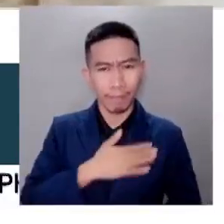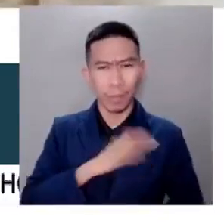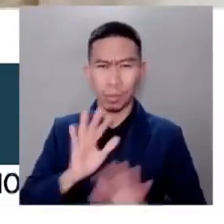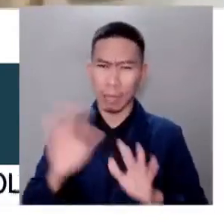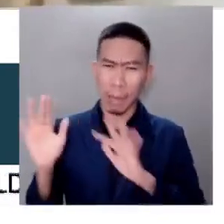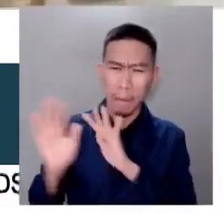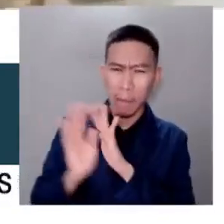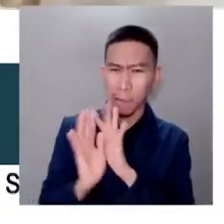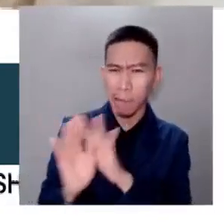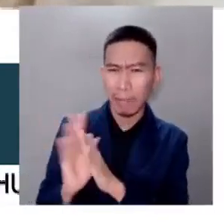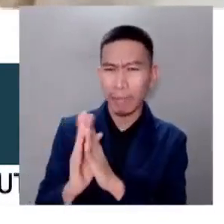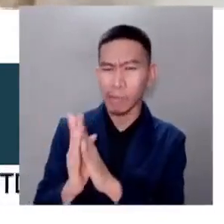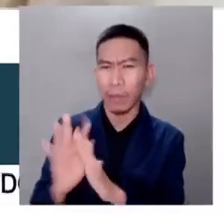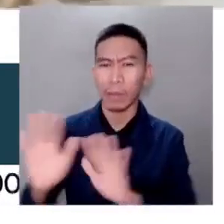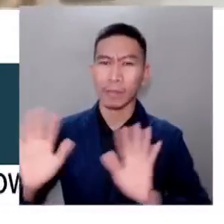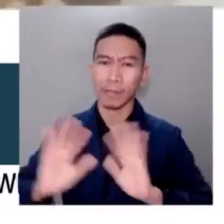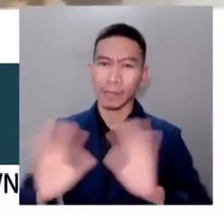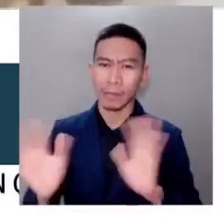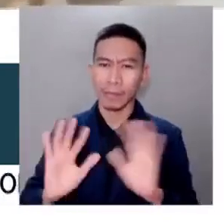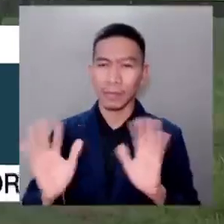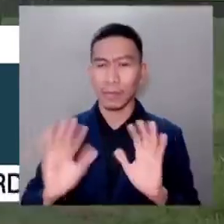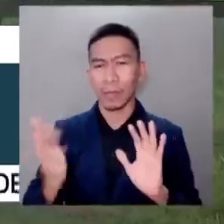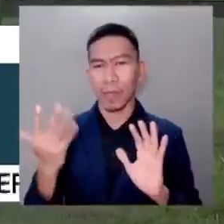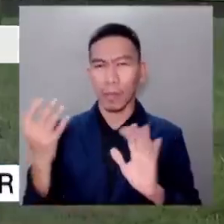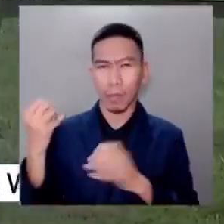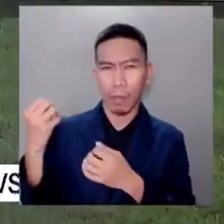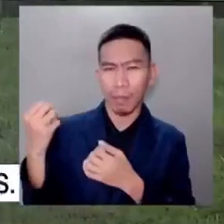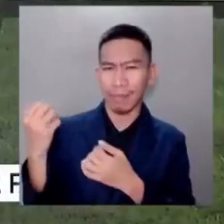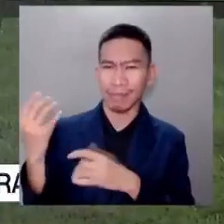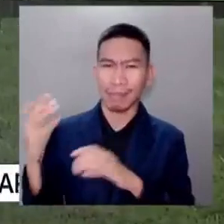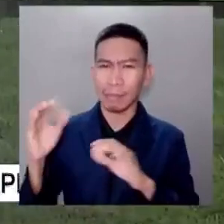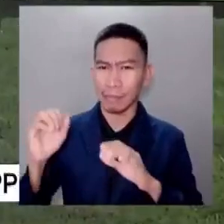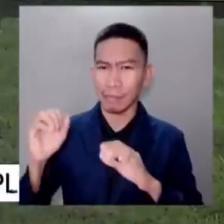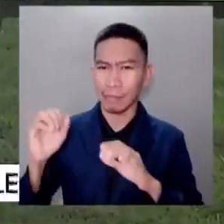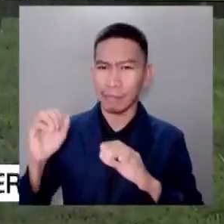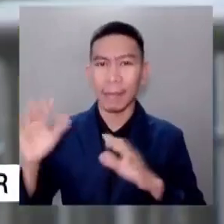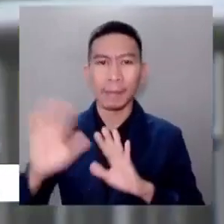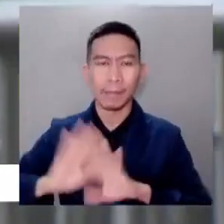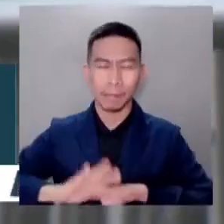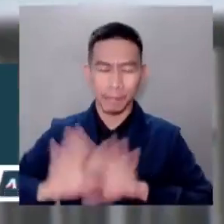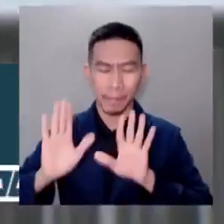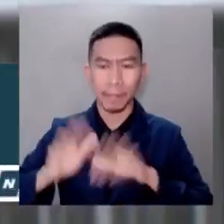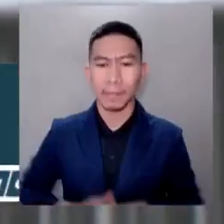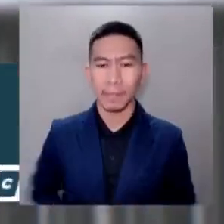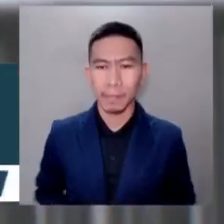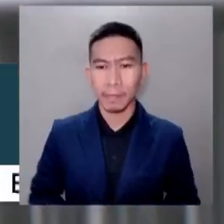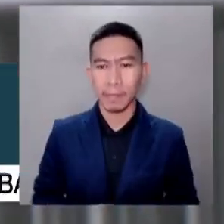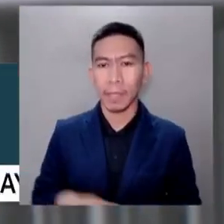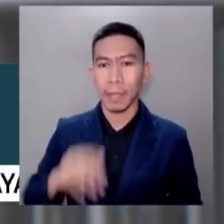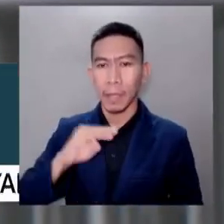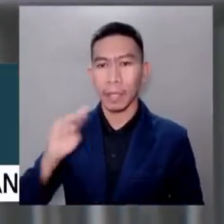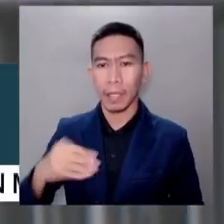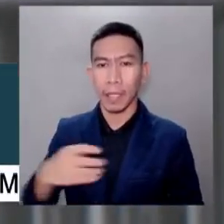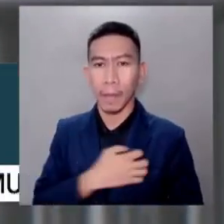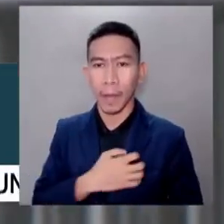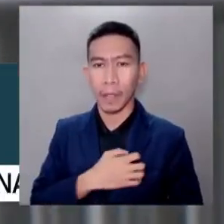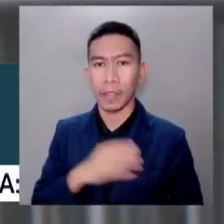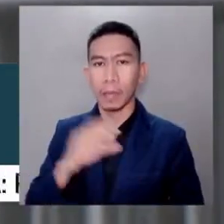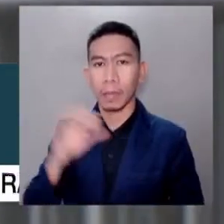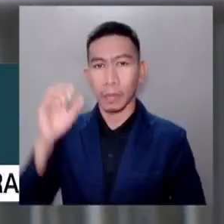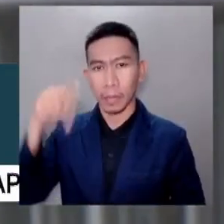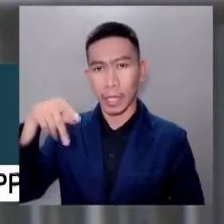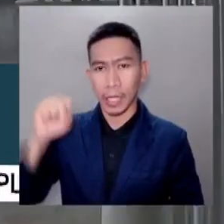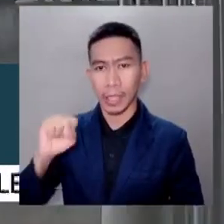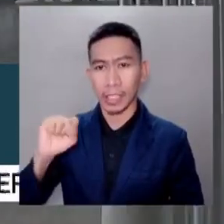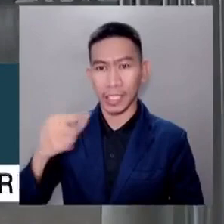na po nating gawa ng eksena pa ito. The Manila Police District and the Presidential Security Group also held